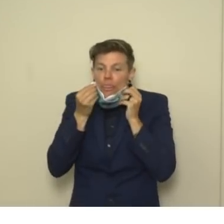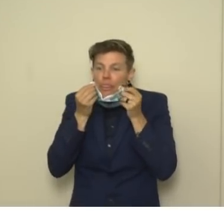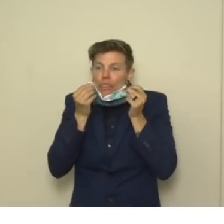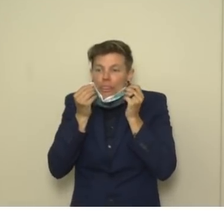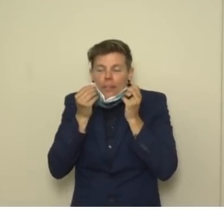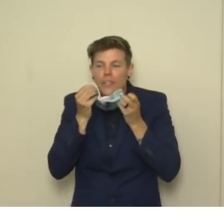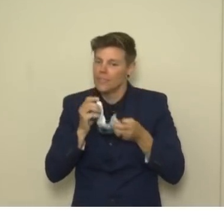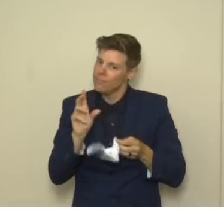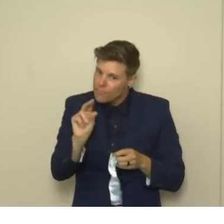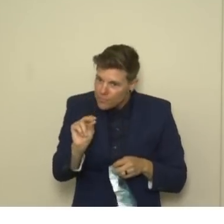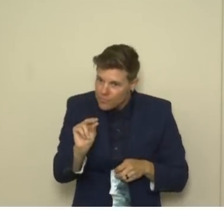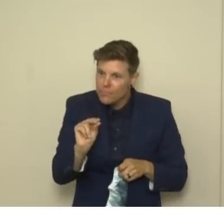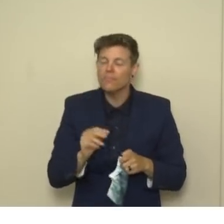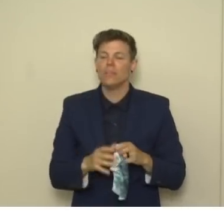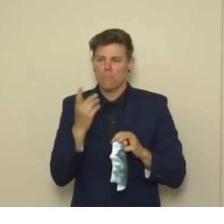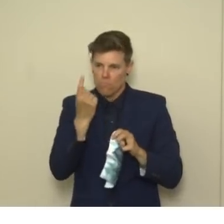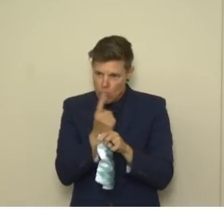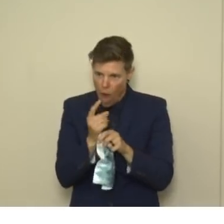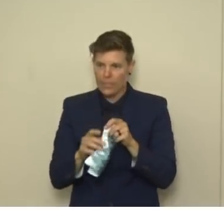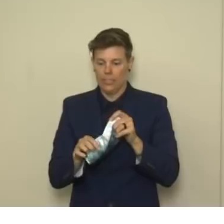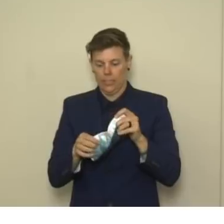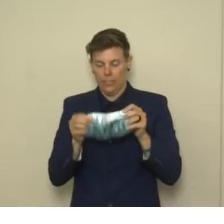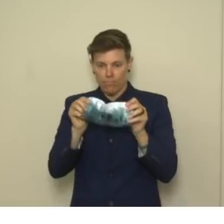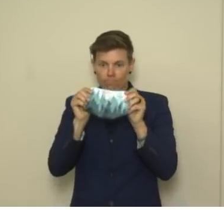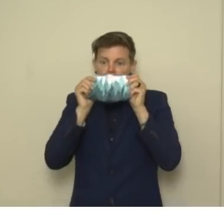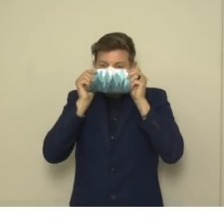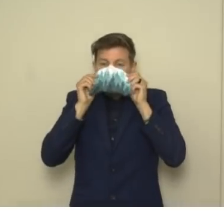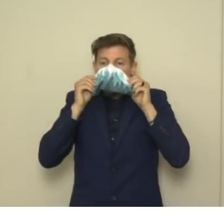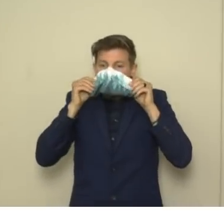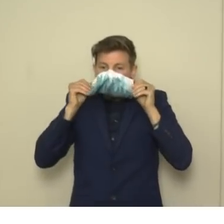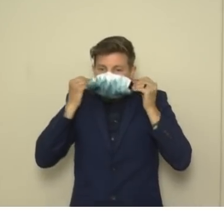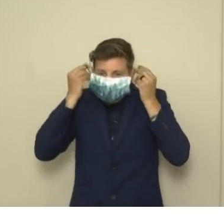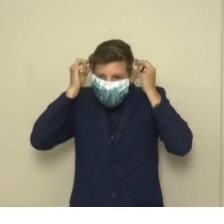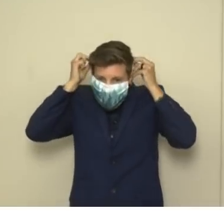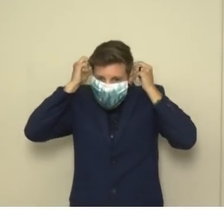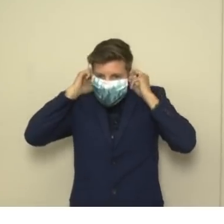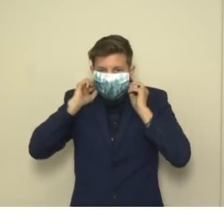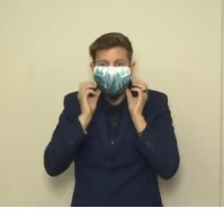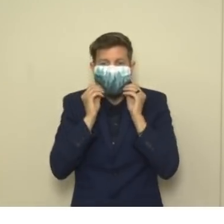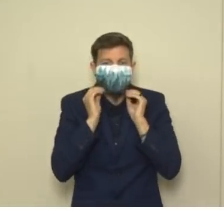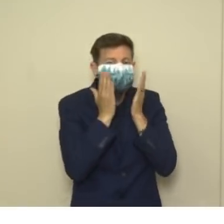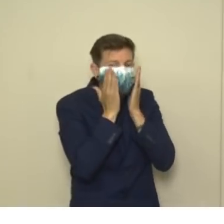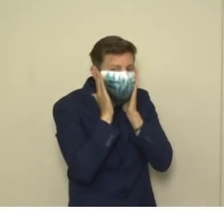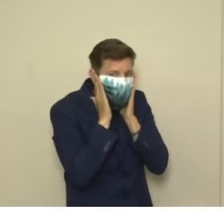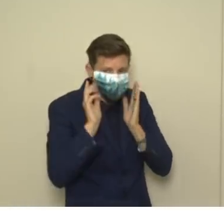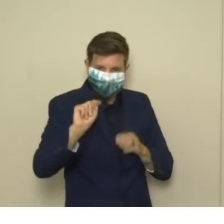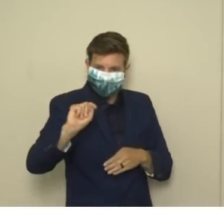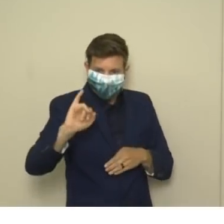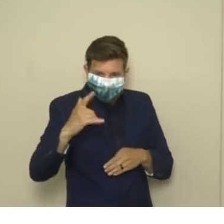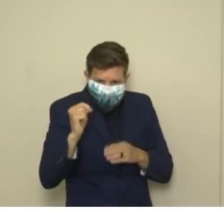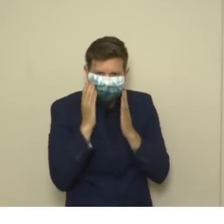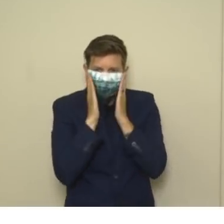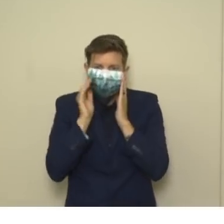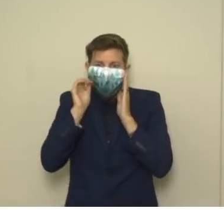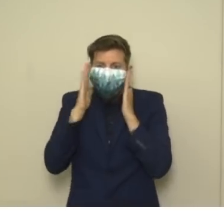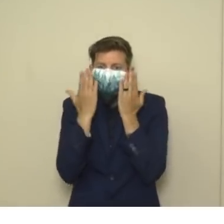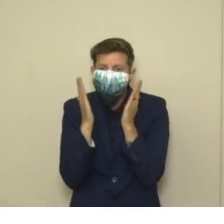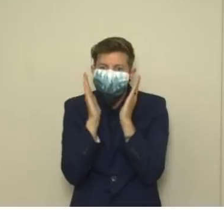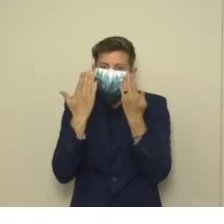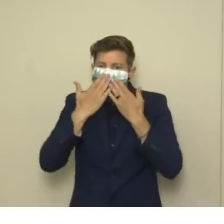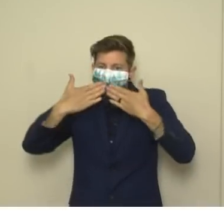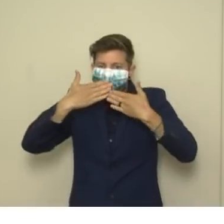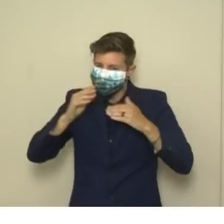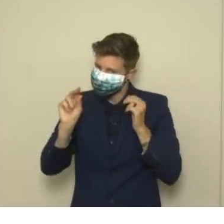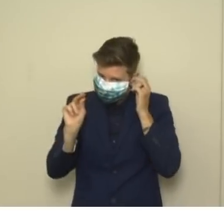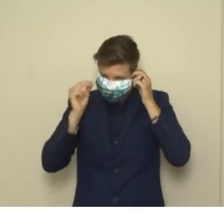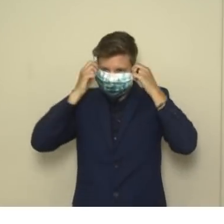demonstrations that the dog is doing for you here. But there's just overwhelming evidence now, and I'm still getting requests from people like, what's